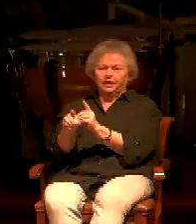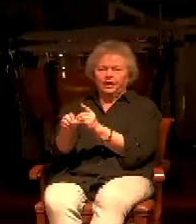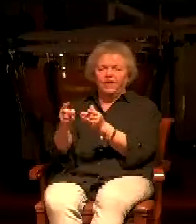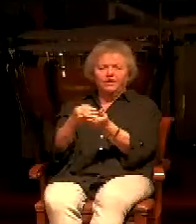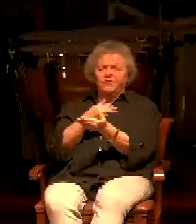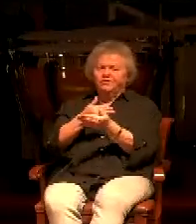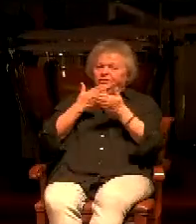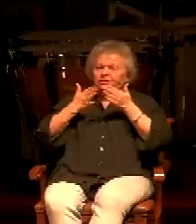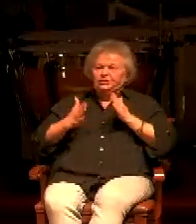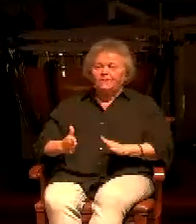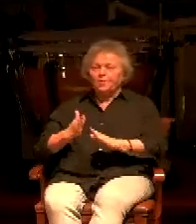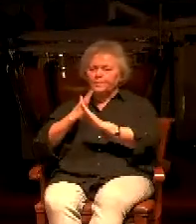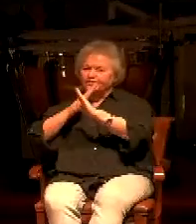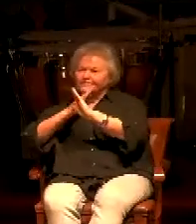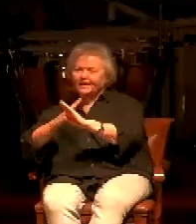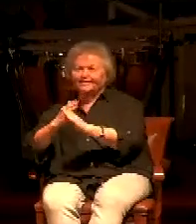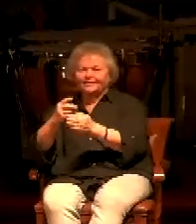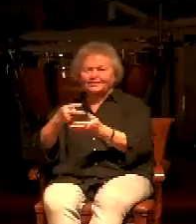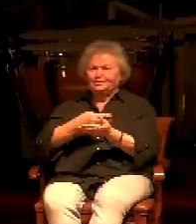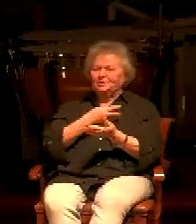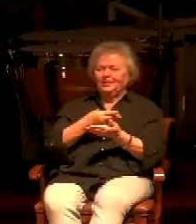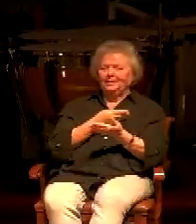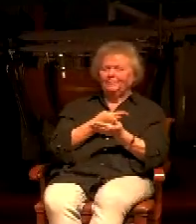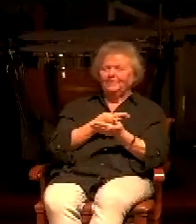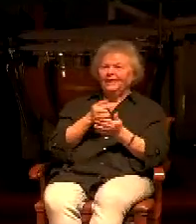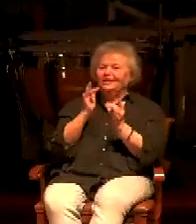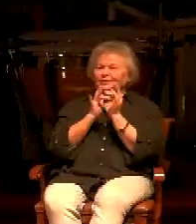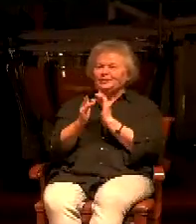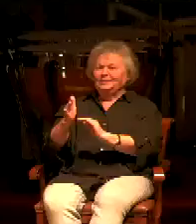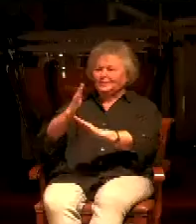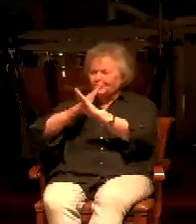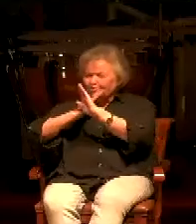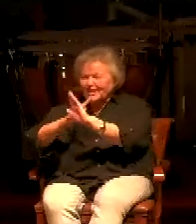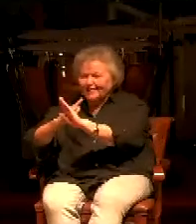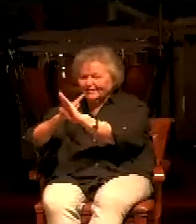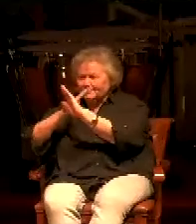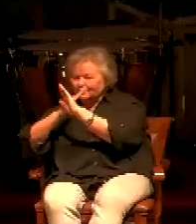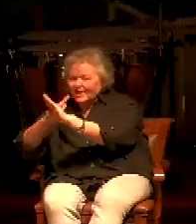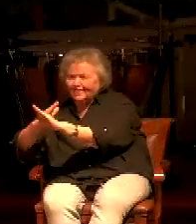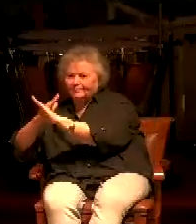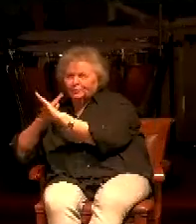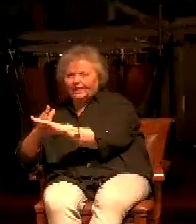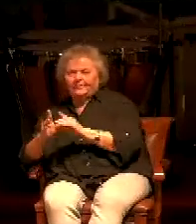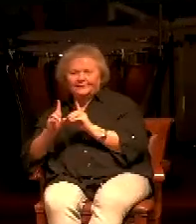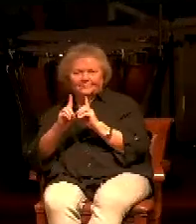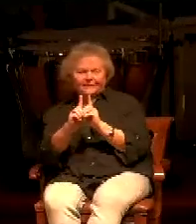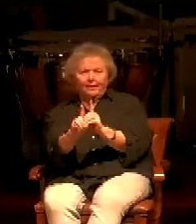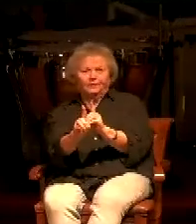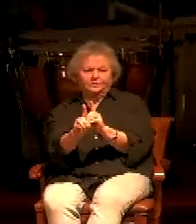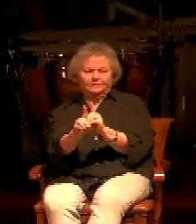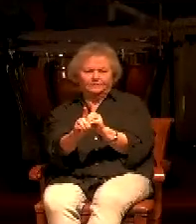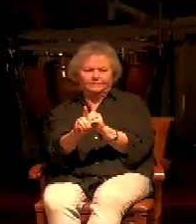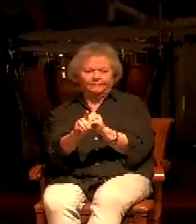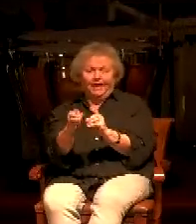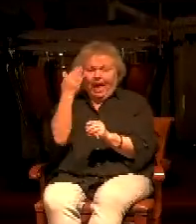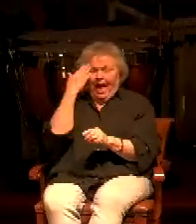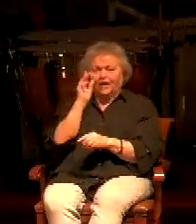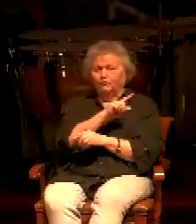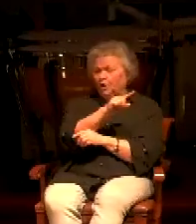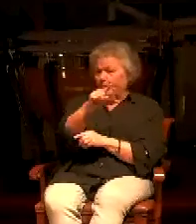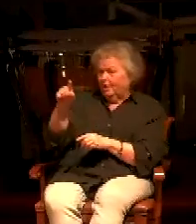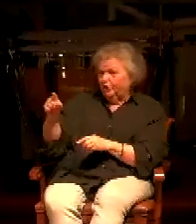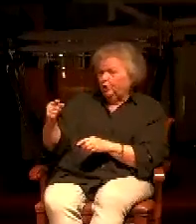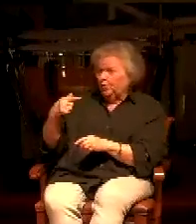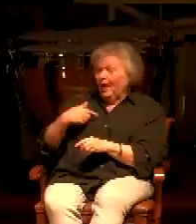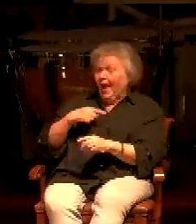guarding them all the way to the death. He will go alone. Now, I don't know about you, but I had a sibling growing up. I had cousins growing